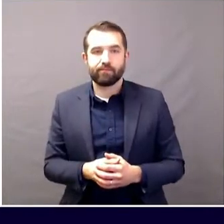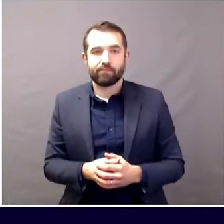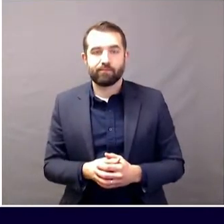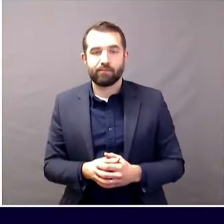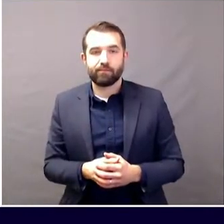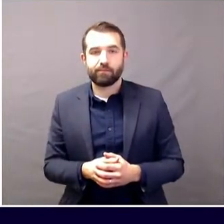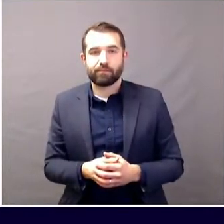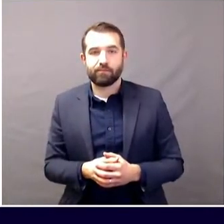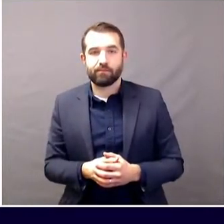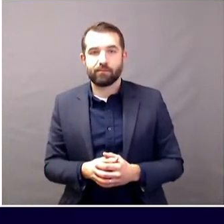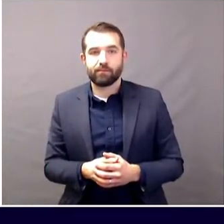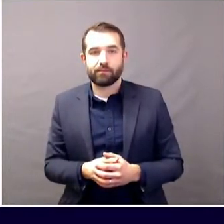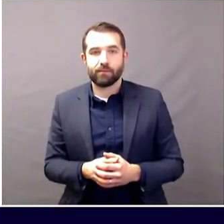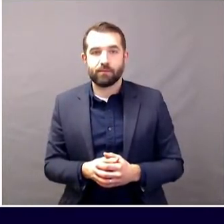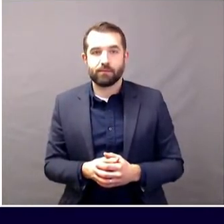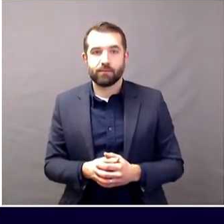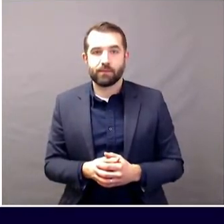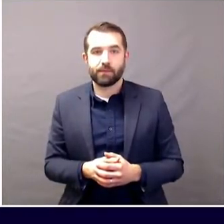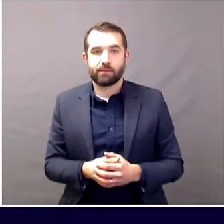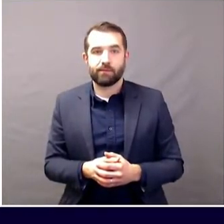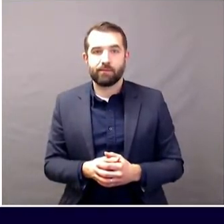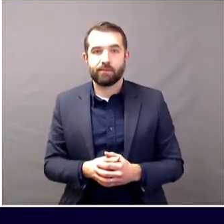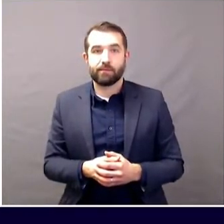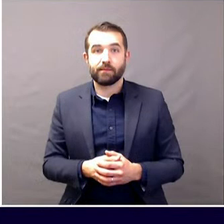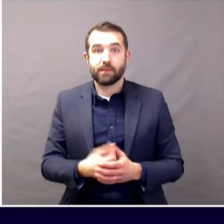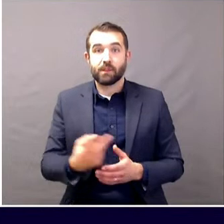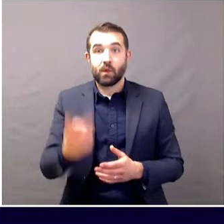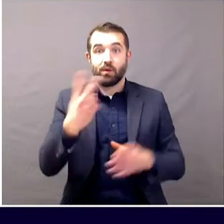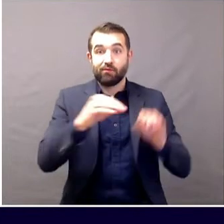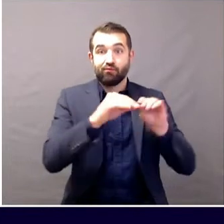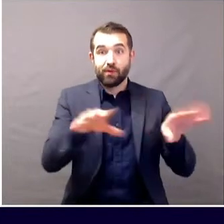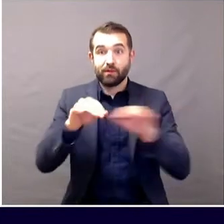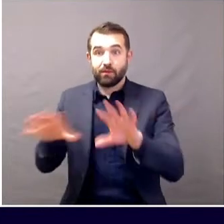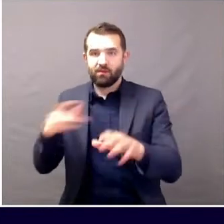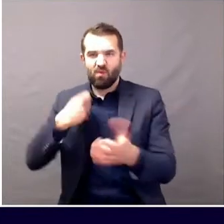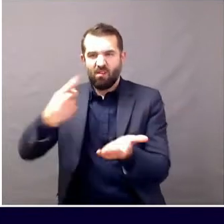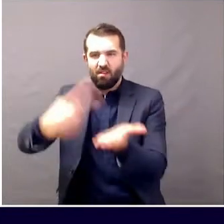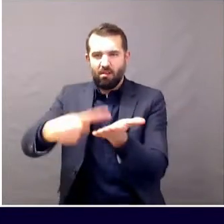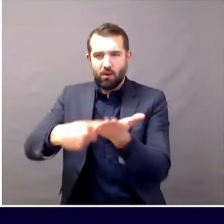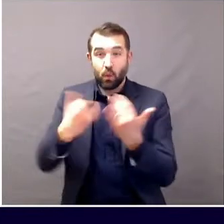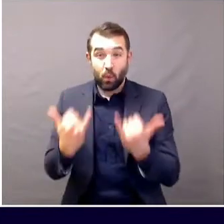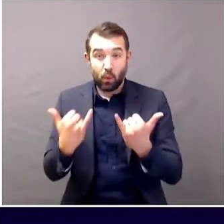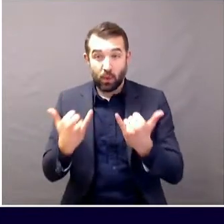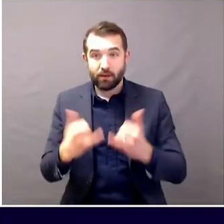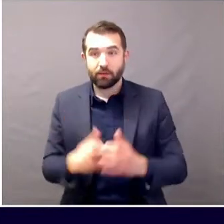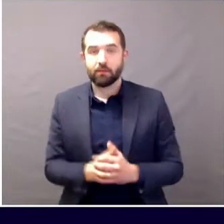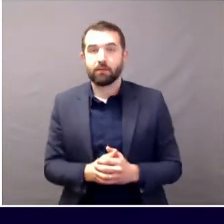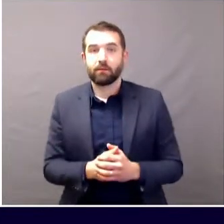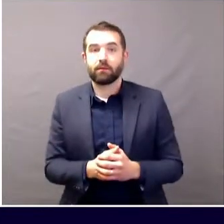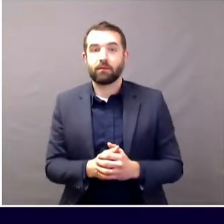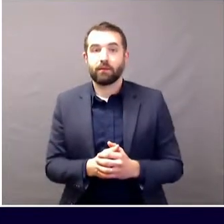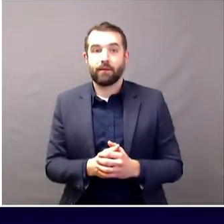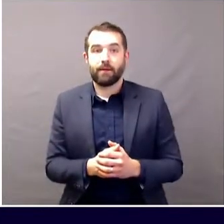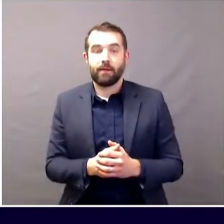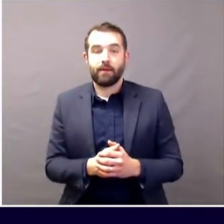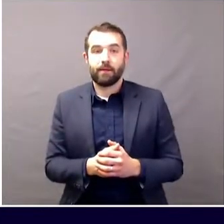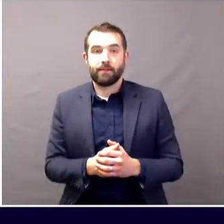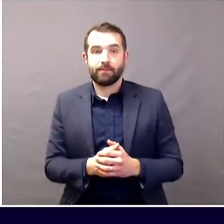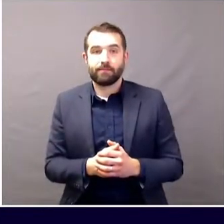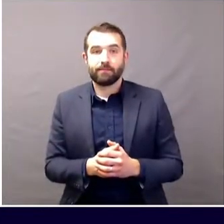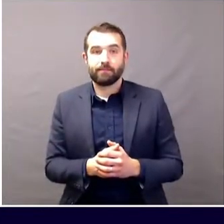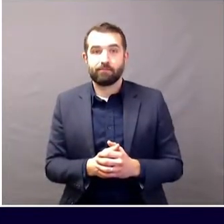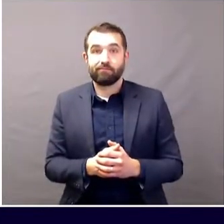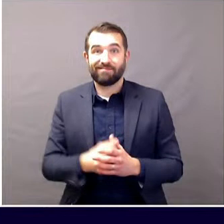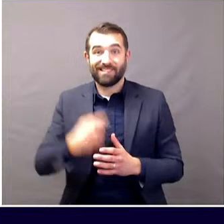has opened. There are two that I wanted to comment upon today. The first is an outbreak investigation that we opened